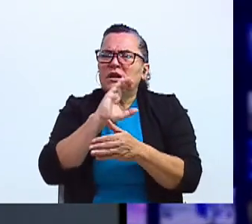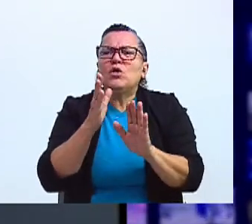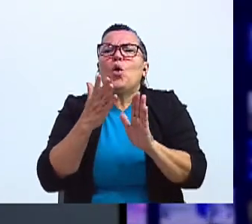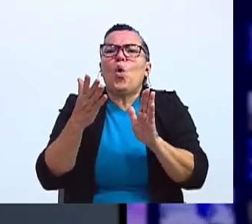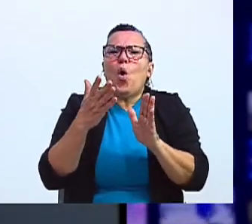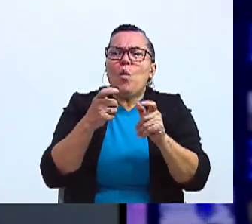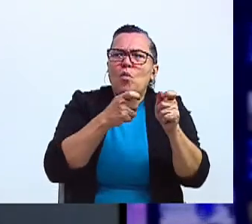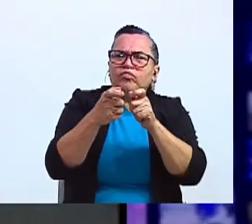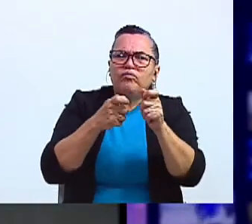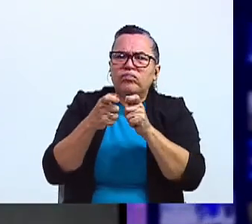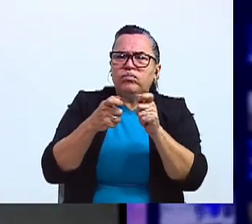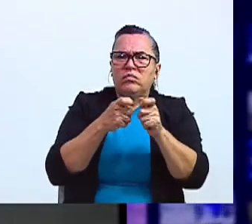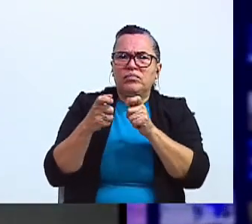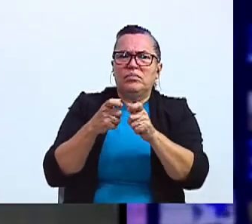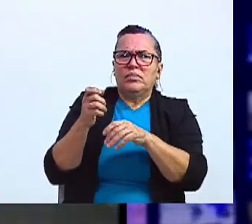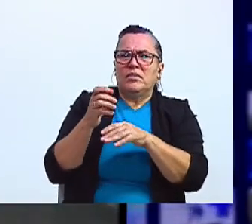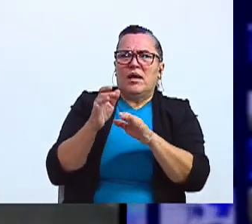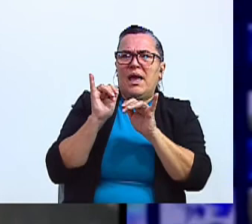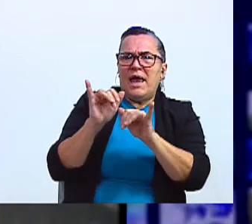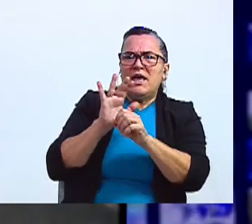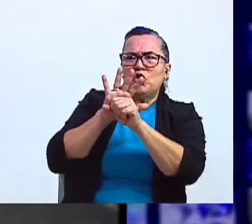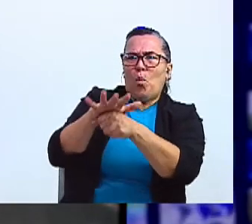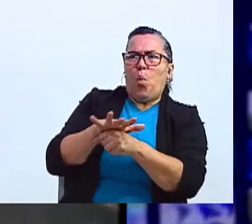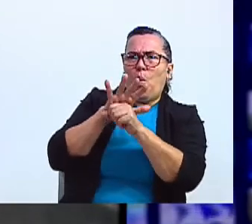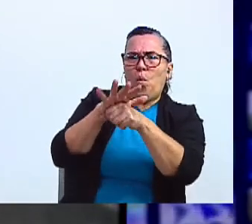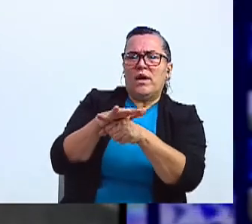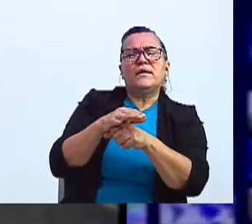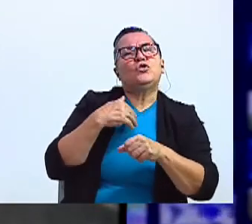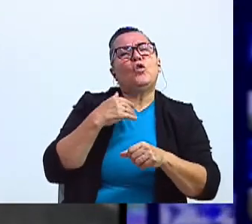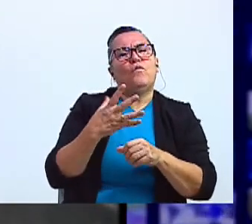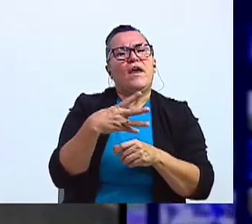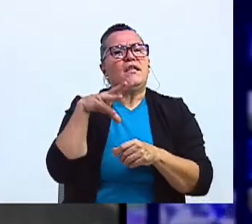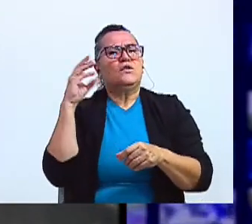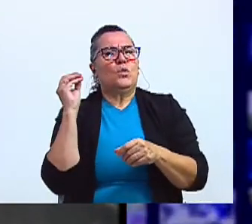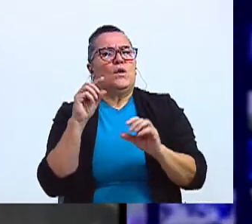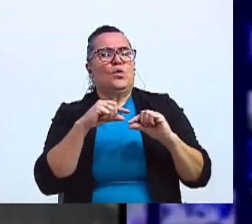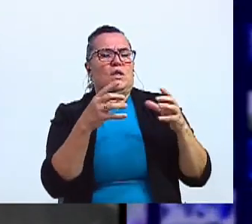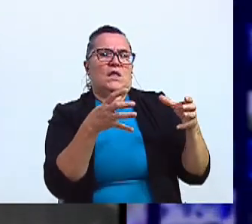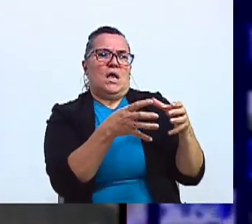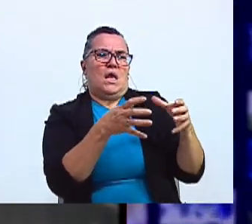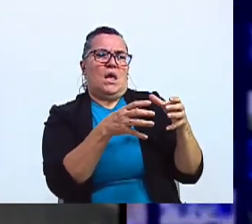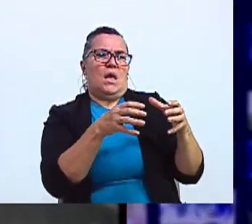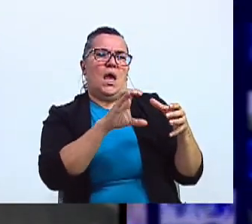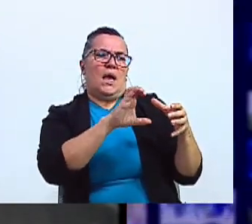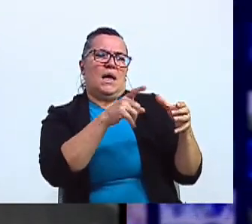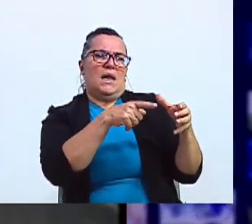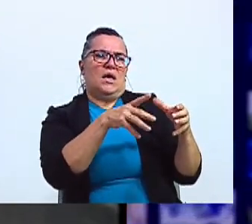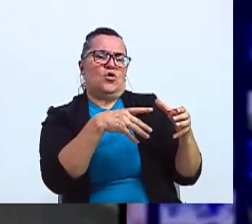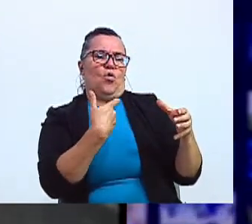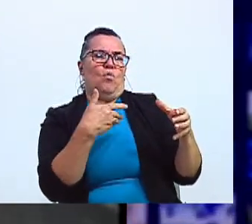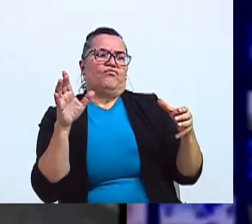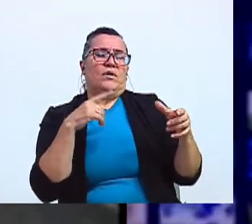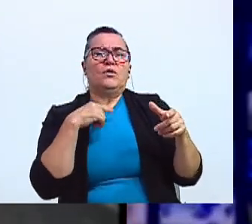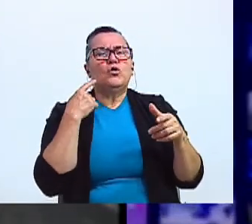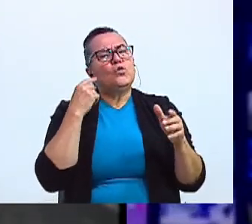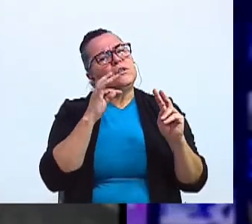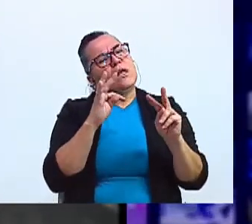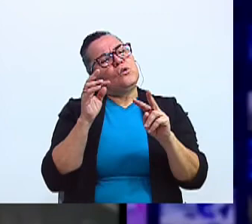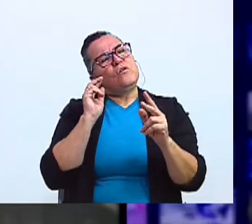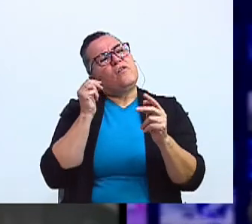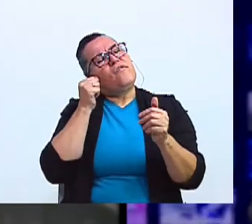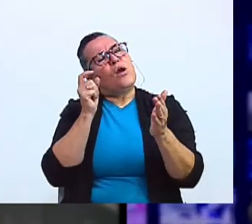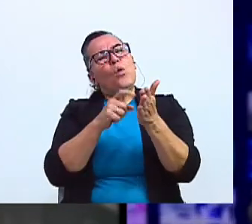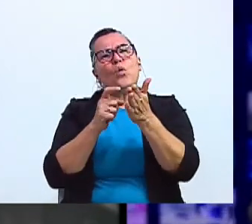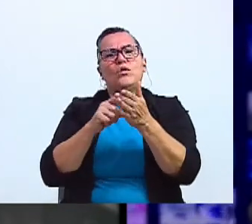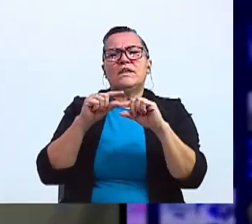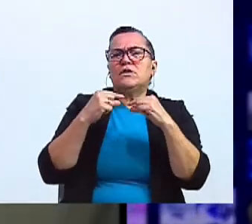for years. I would certainly tell a kid who was excluded from a clique to try to recognize that these